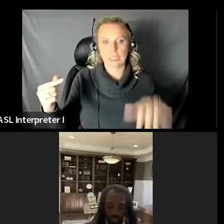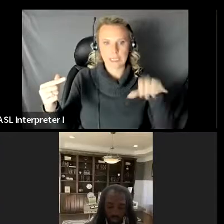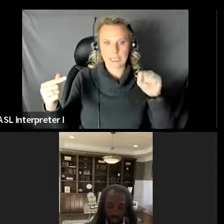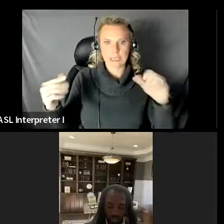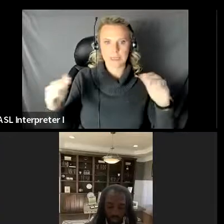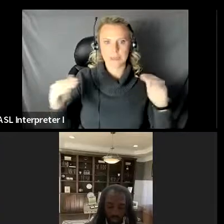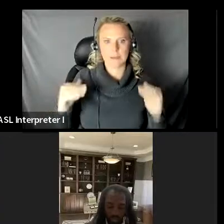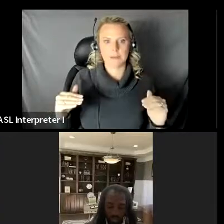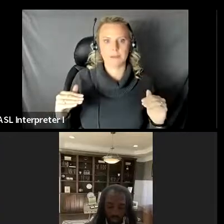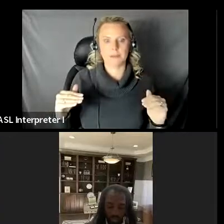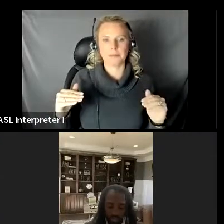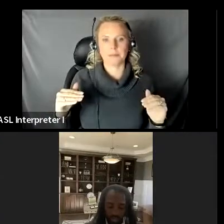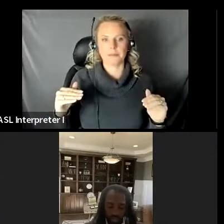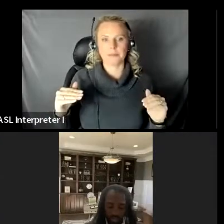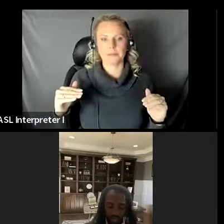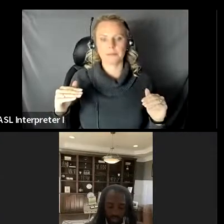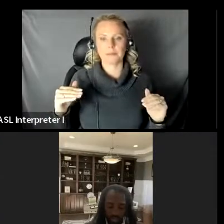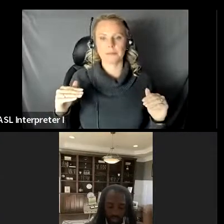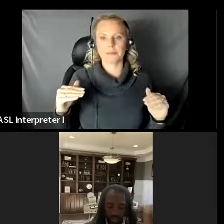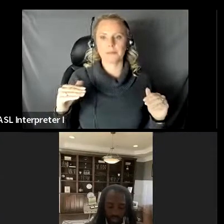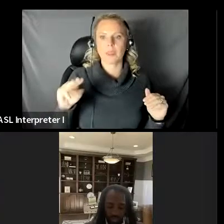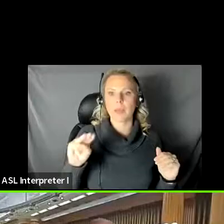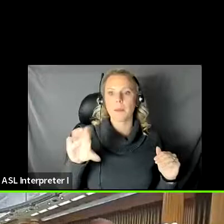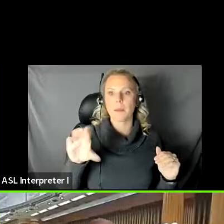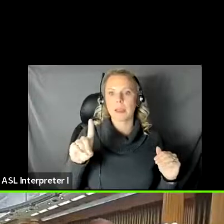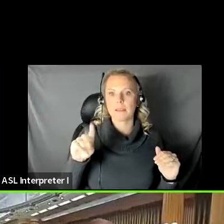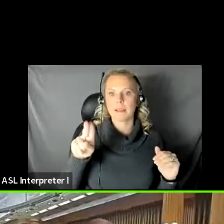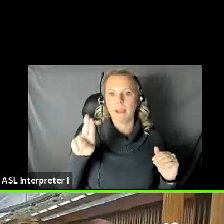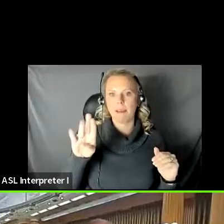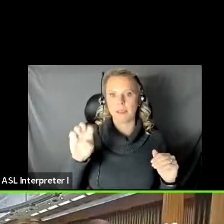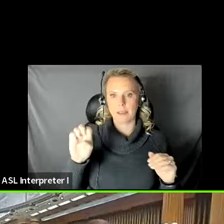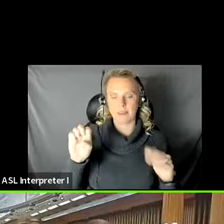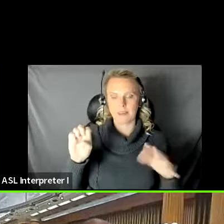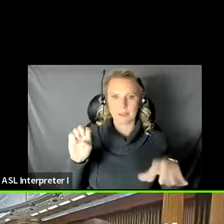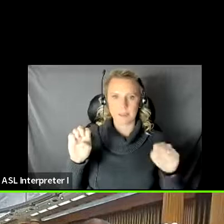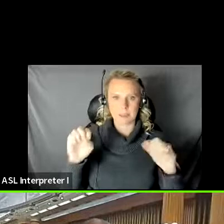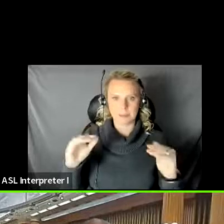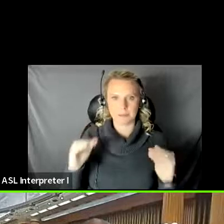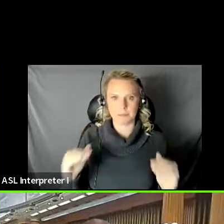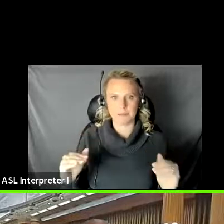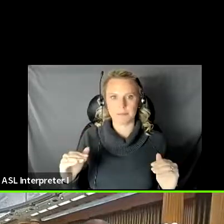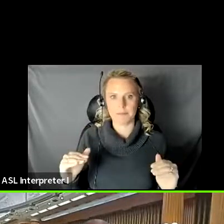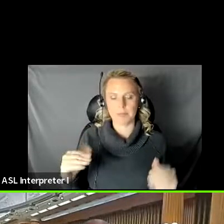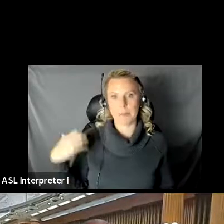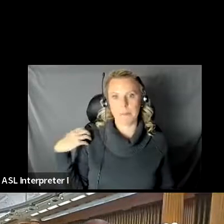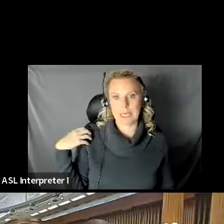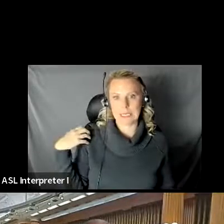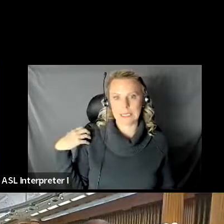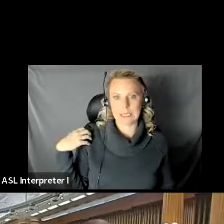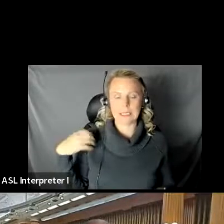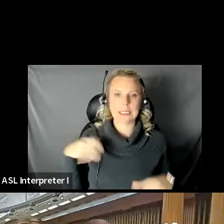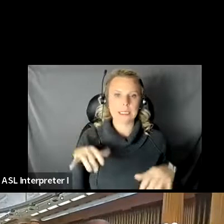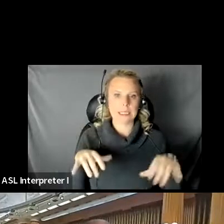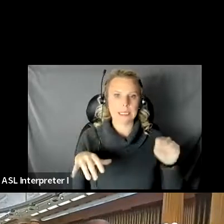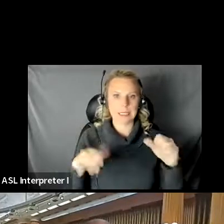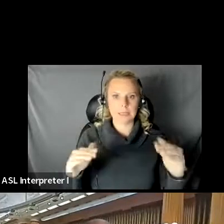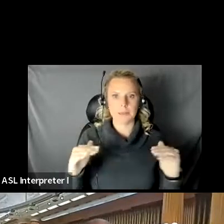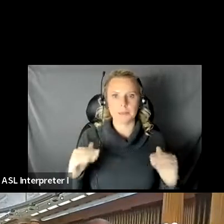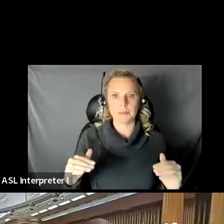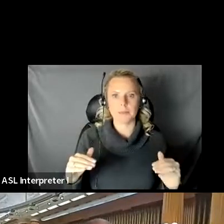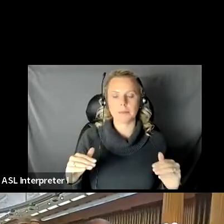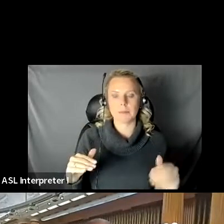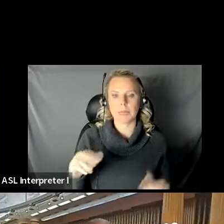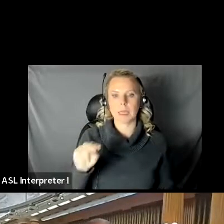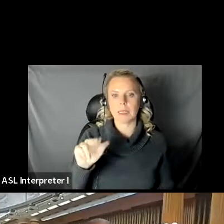Yes. Councilmember Lewis George votes yes. Councilmember McDuffie. Yes. Councilmember McDuffie votes yes. Chairman Mendelson. Yes. Chairman Mendelson votes yes.